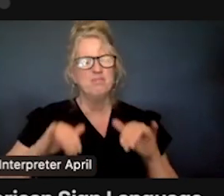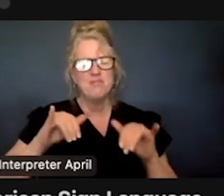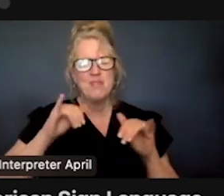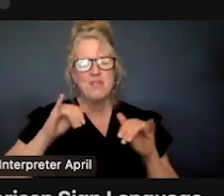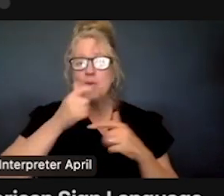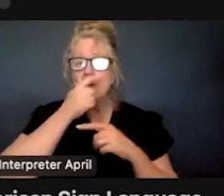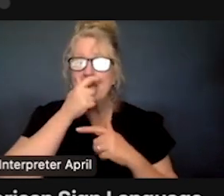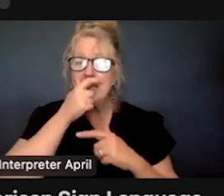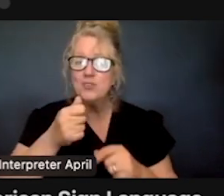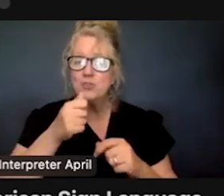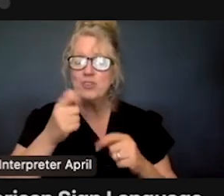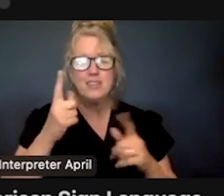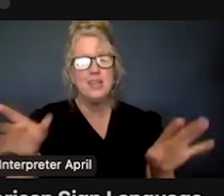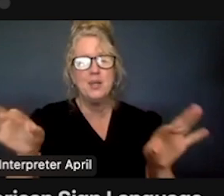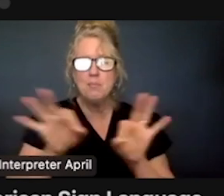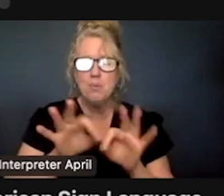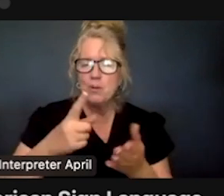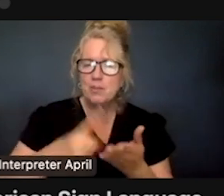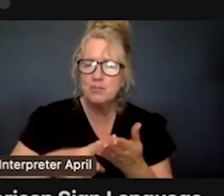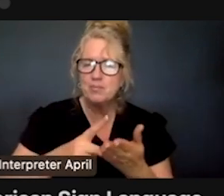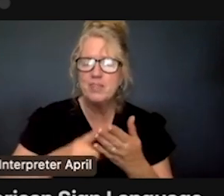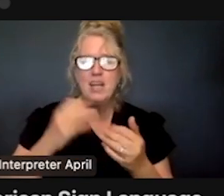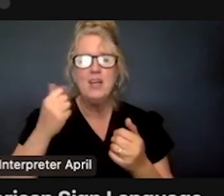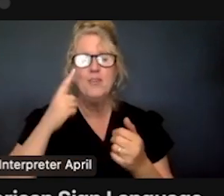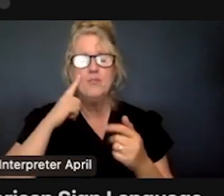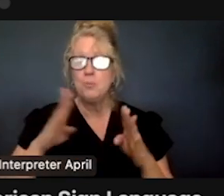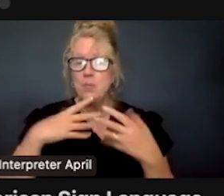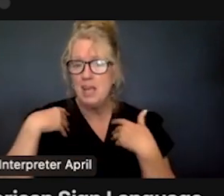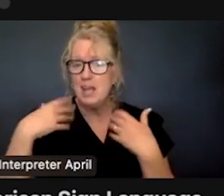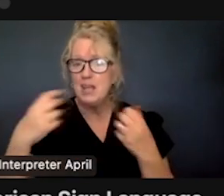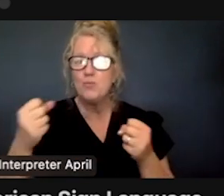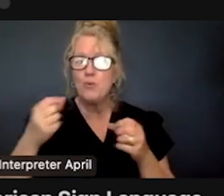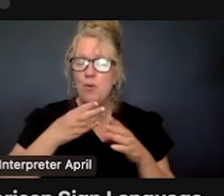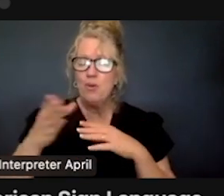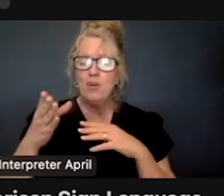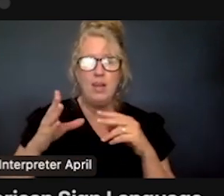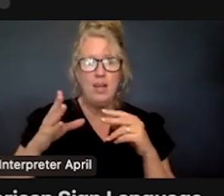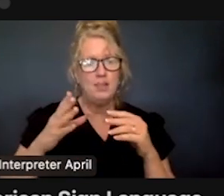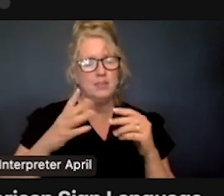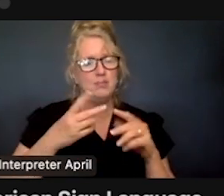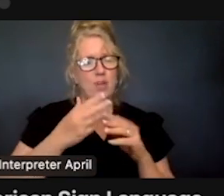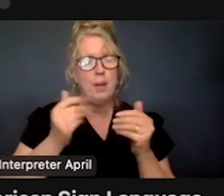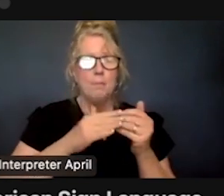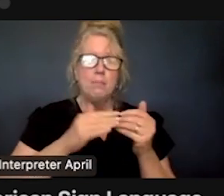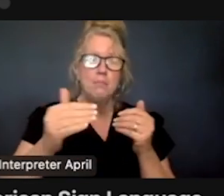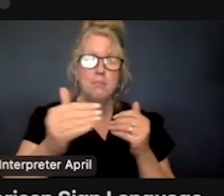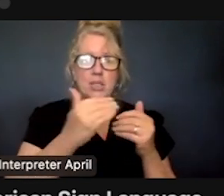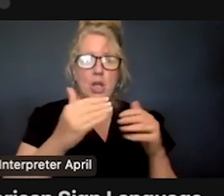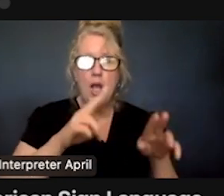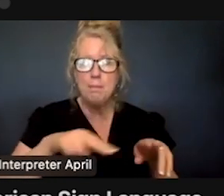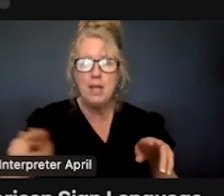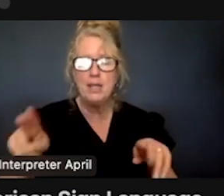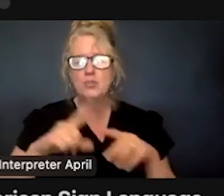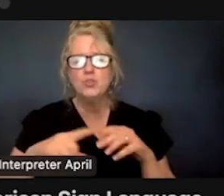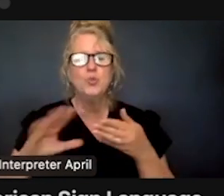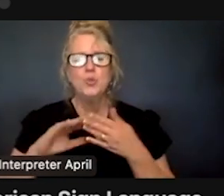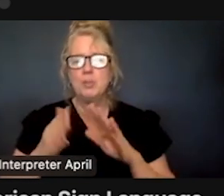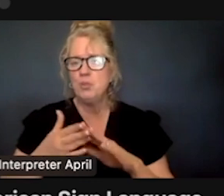important chat on how the behavioral health field has moved beyond beds to this more community-first approach